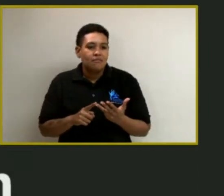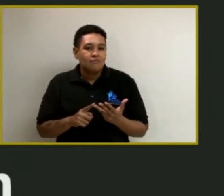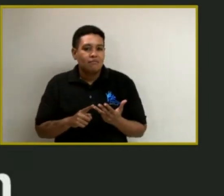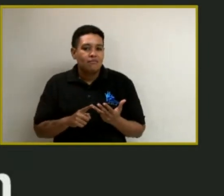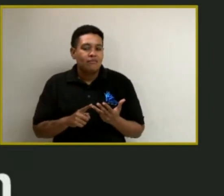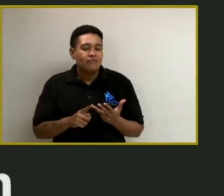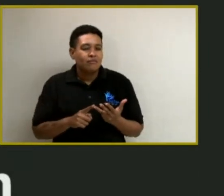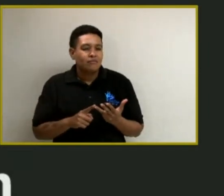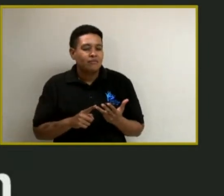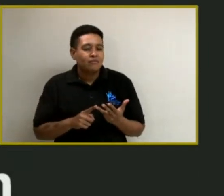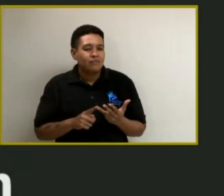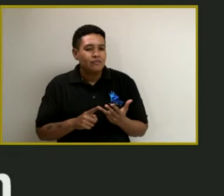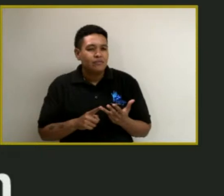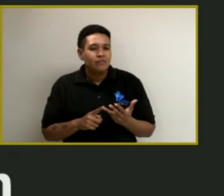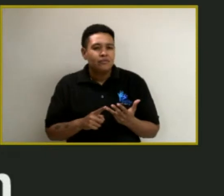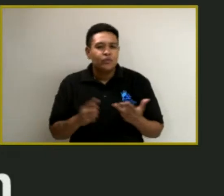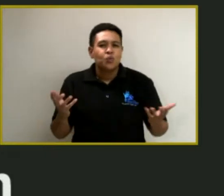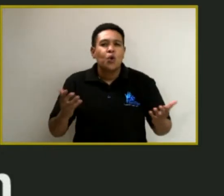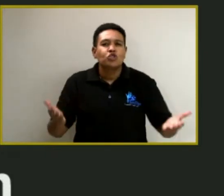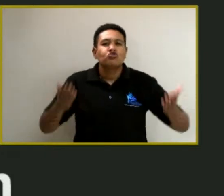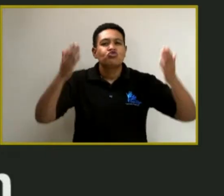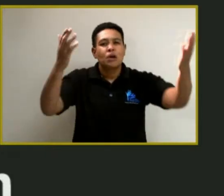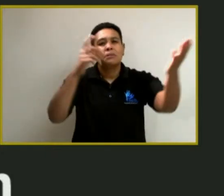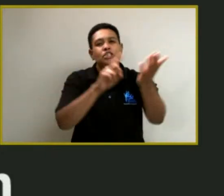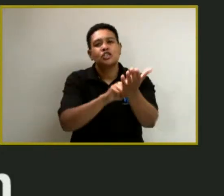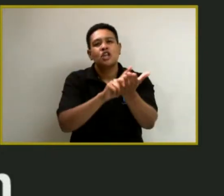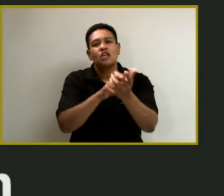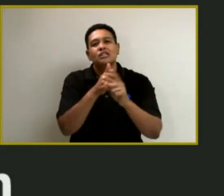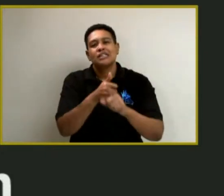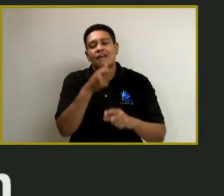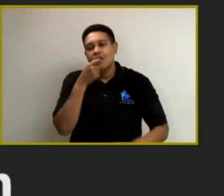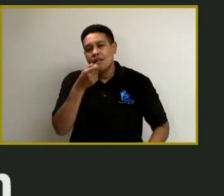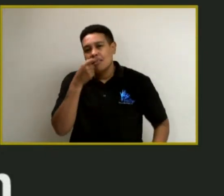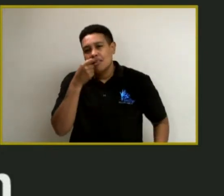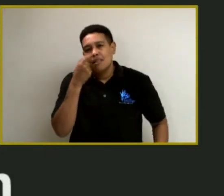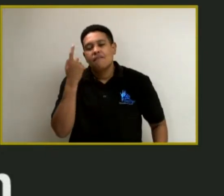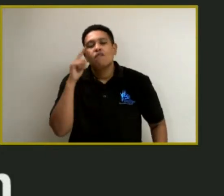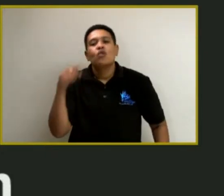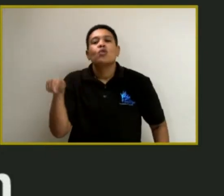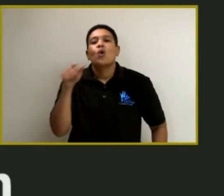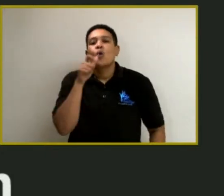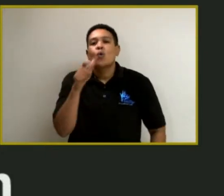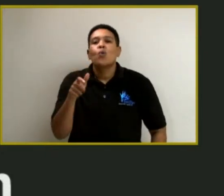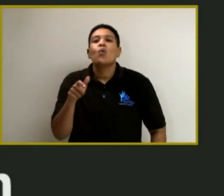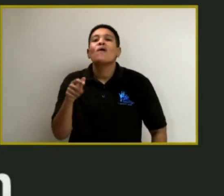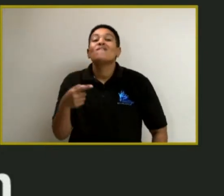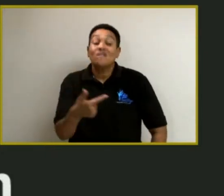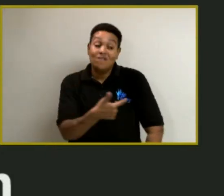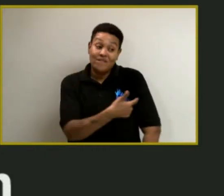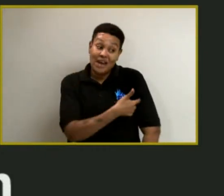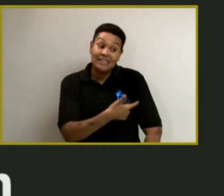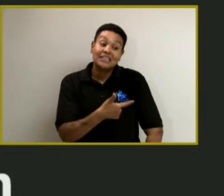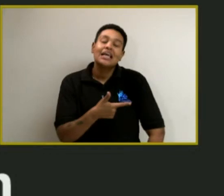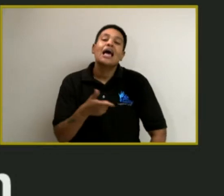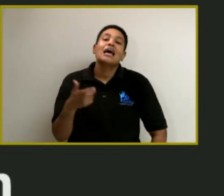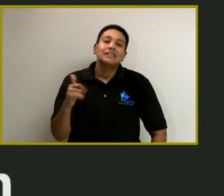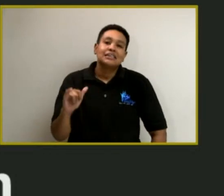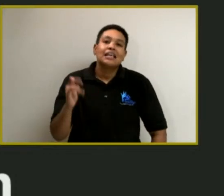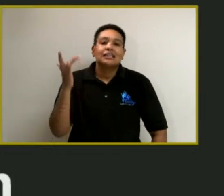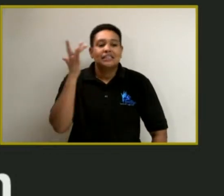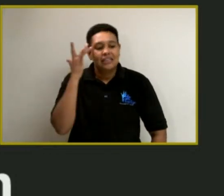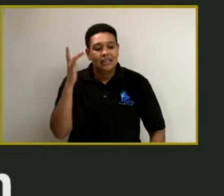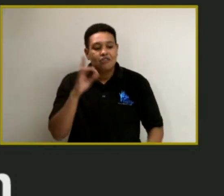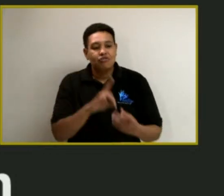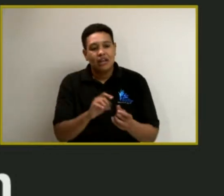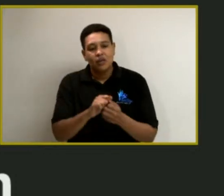is the recommendation to doctors in terms of treatment regimen for those who are vaccinated and still get ill with